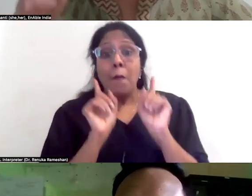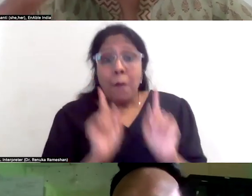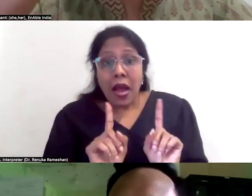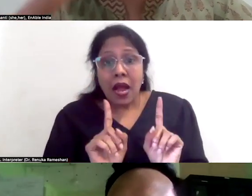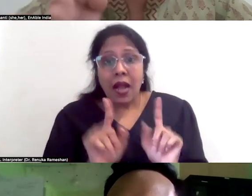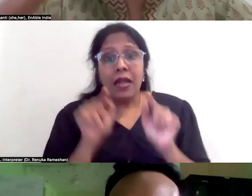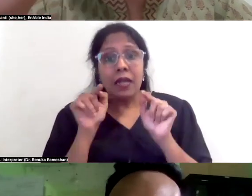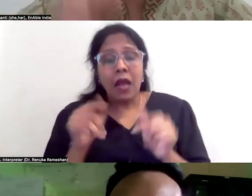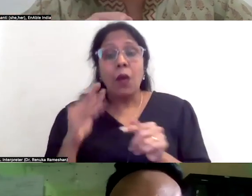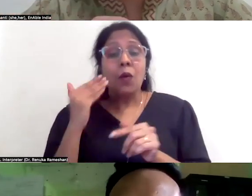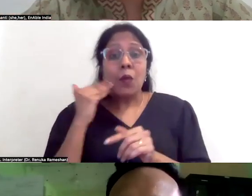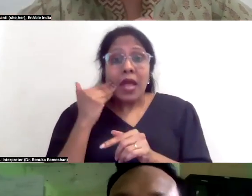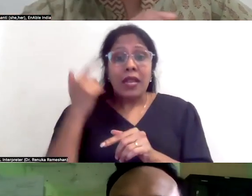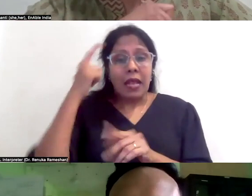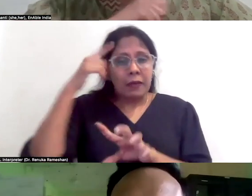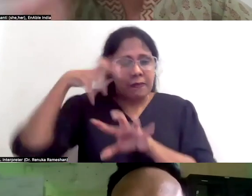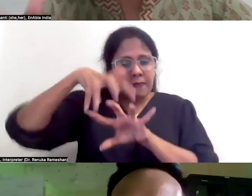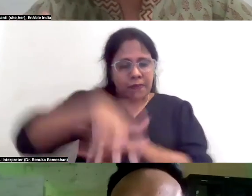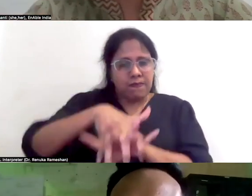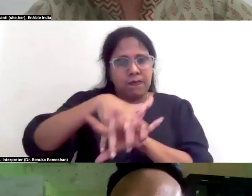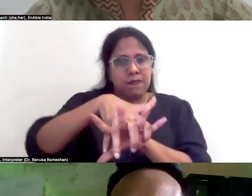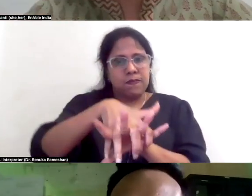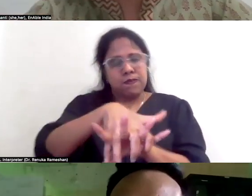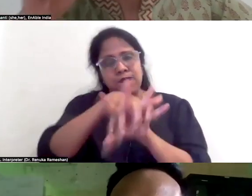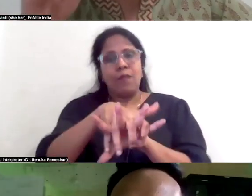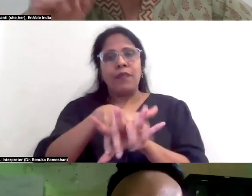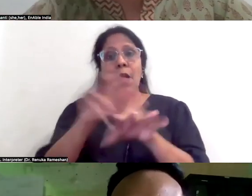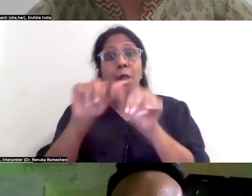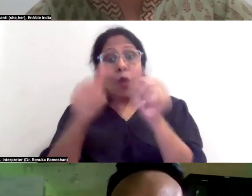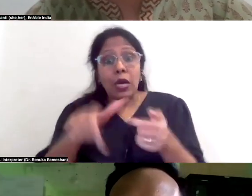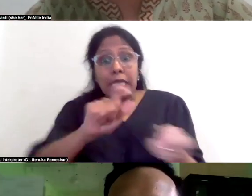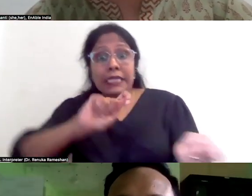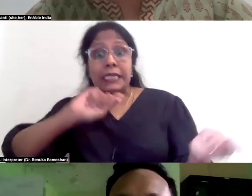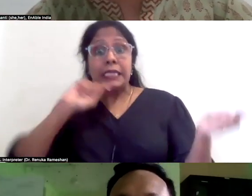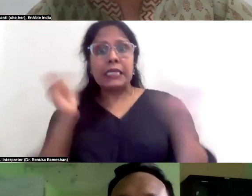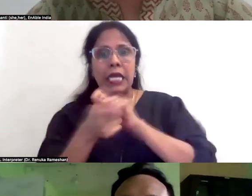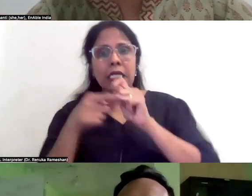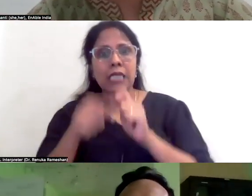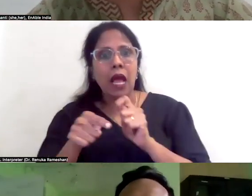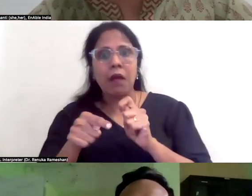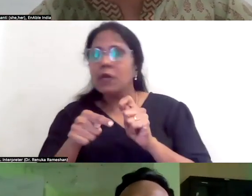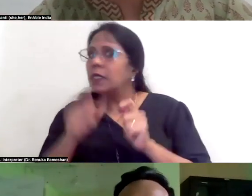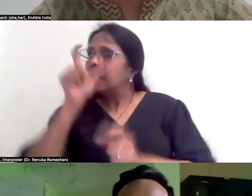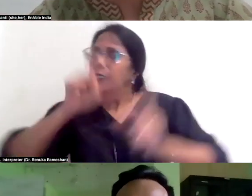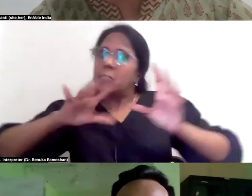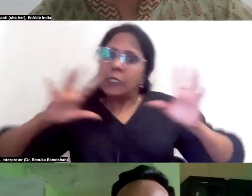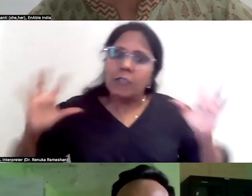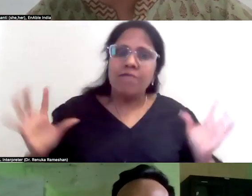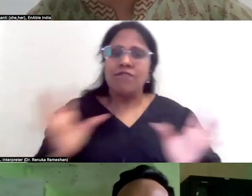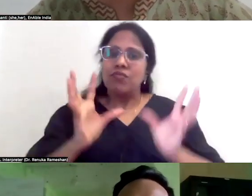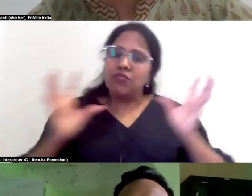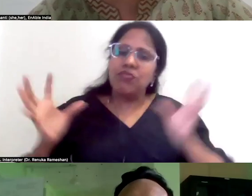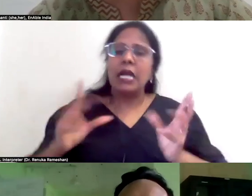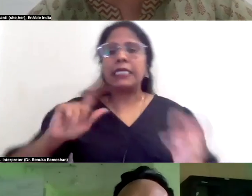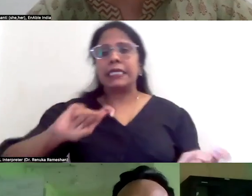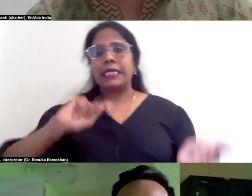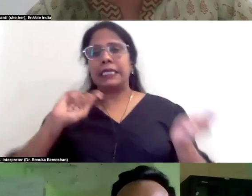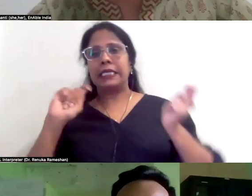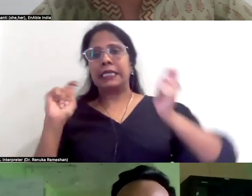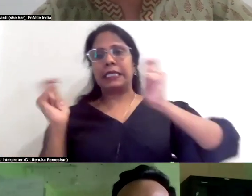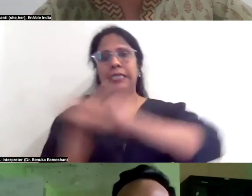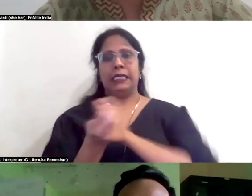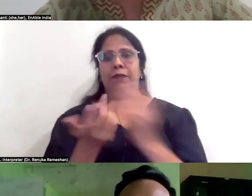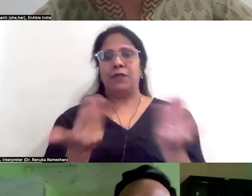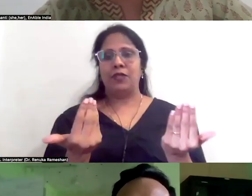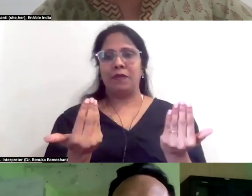the mental model changes, people move heaven and earth and they make things happen. And the truth is that, Kamal, today you are supporting